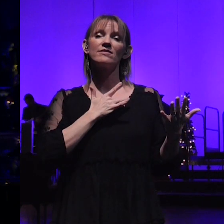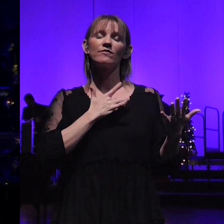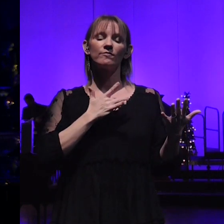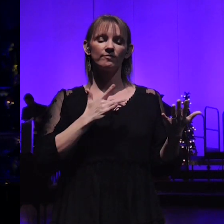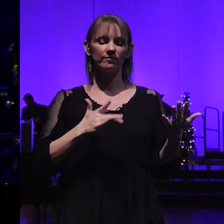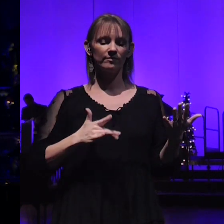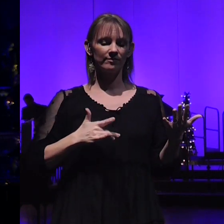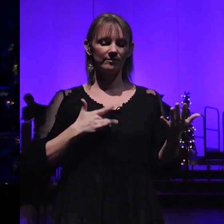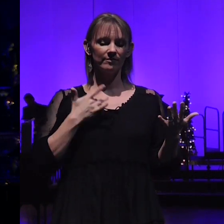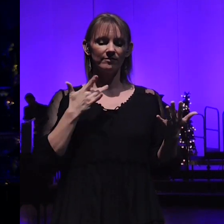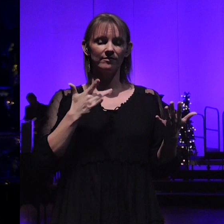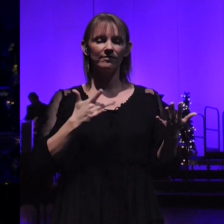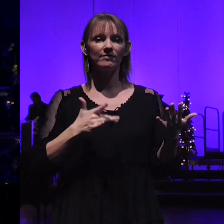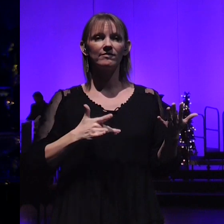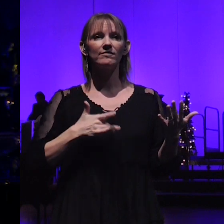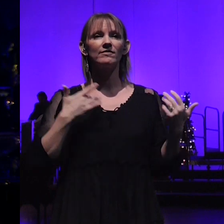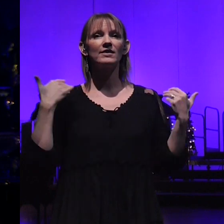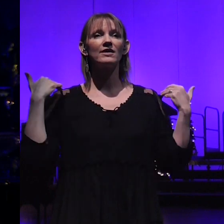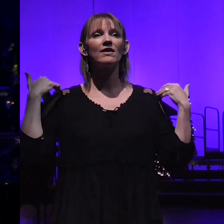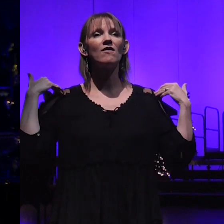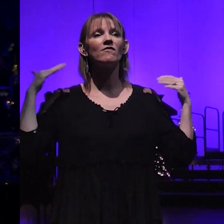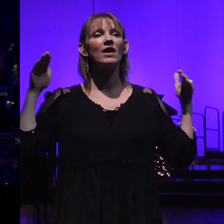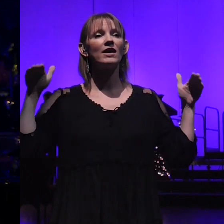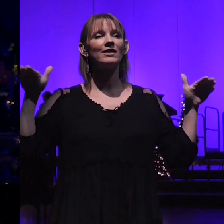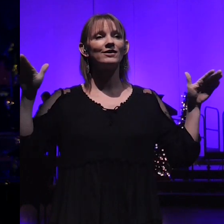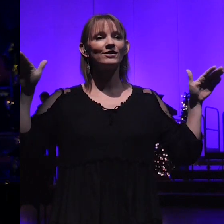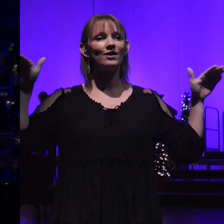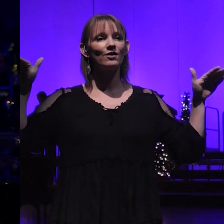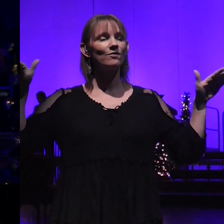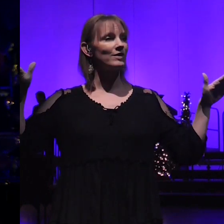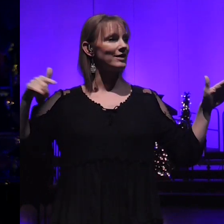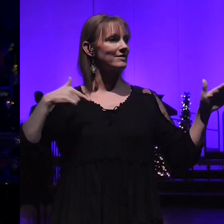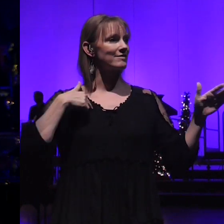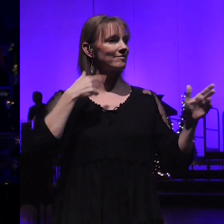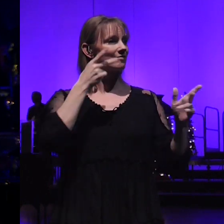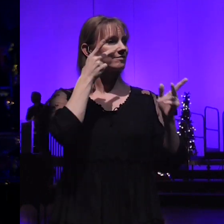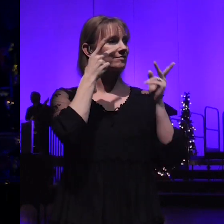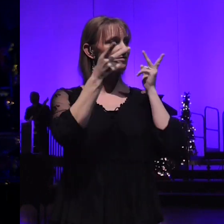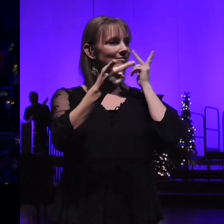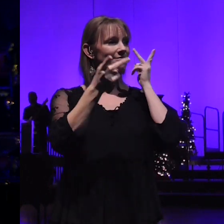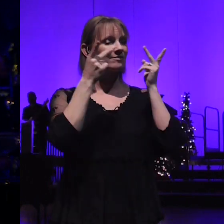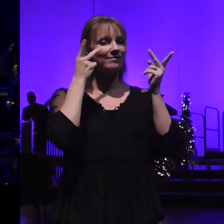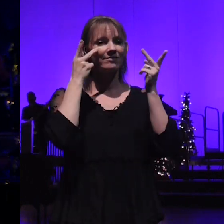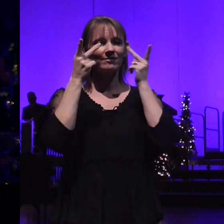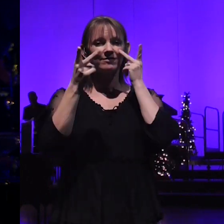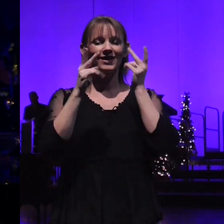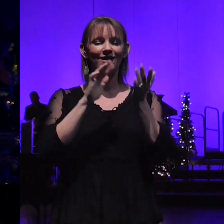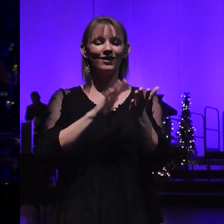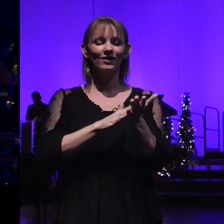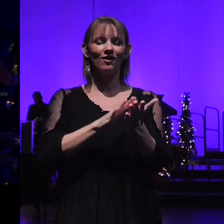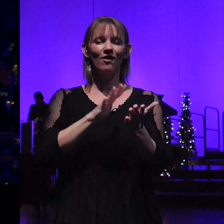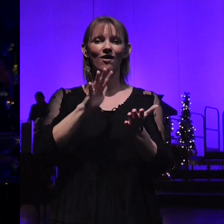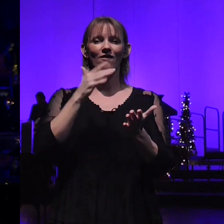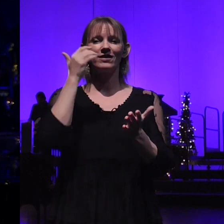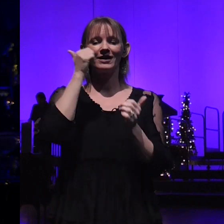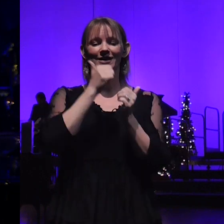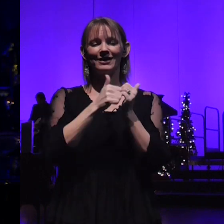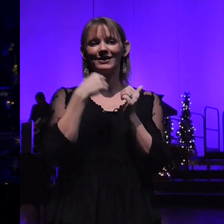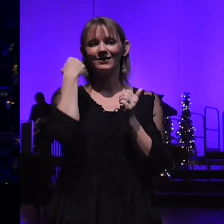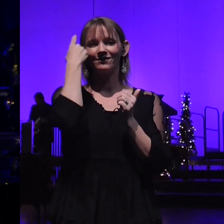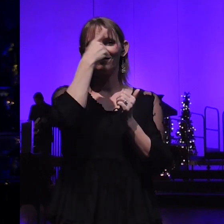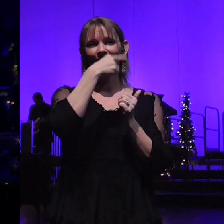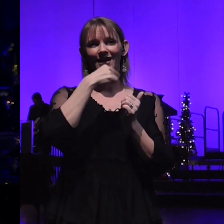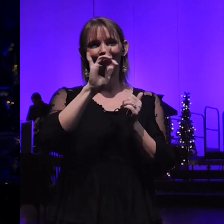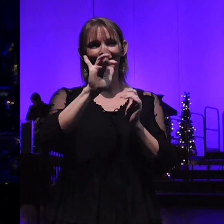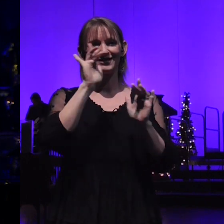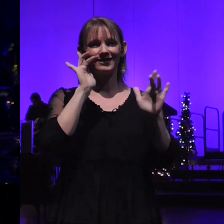grace. I can hear the brush of angel wings. I see glory on each